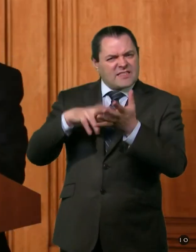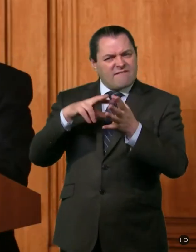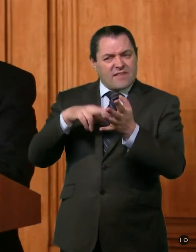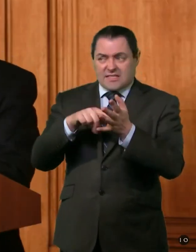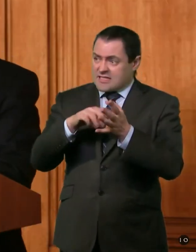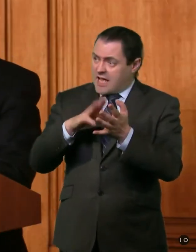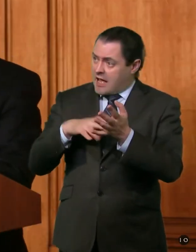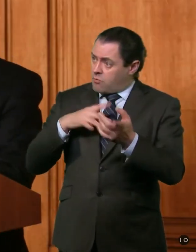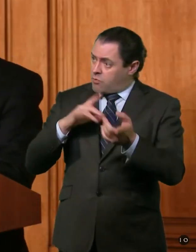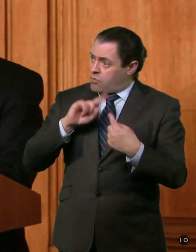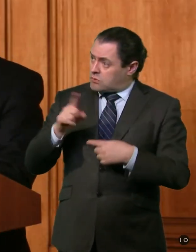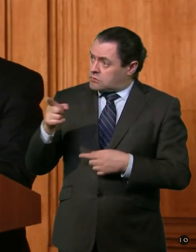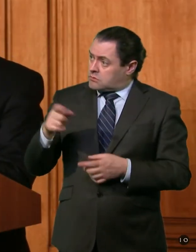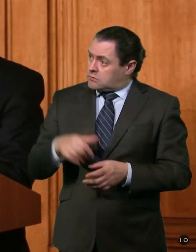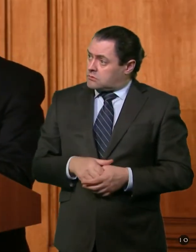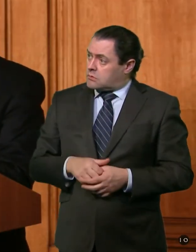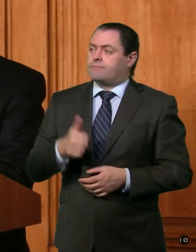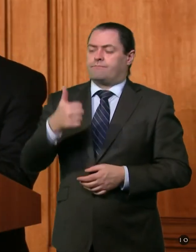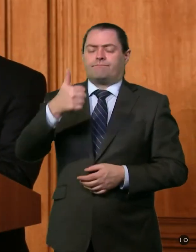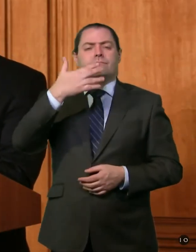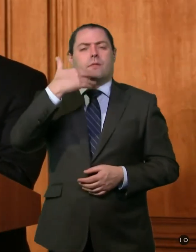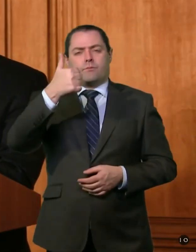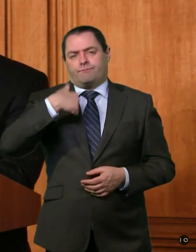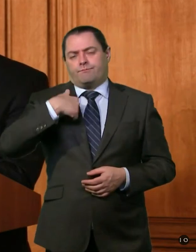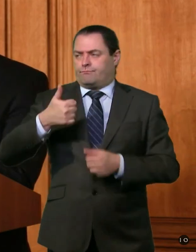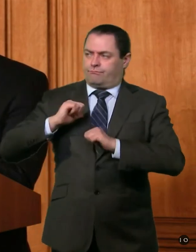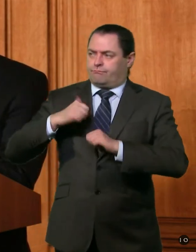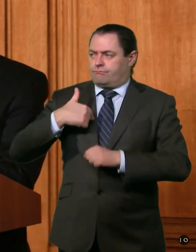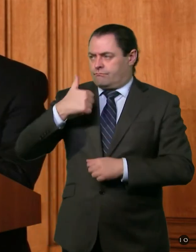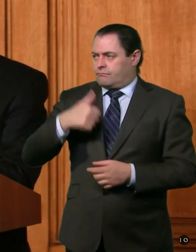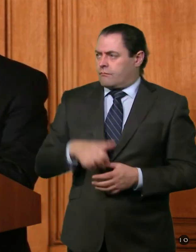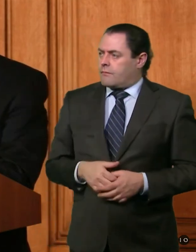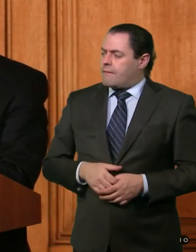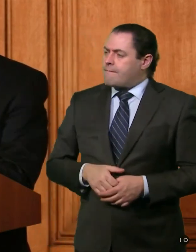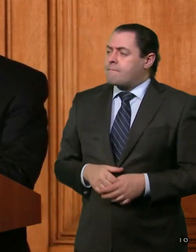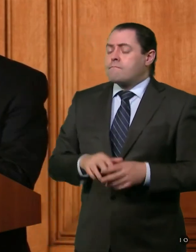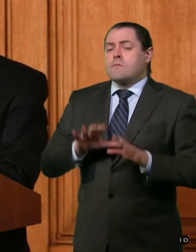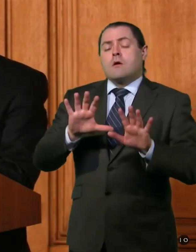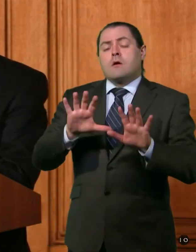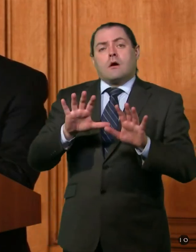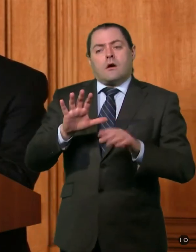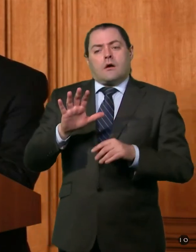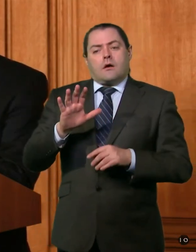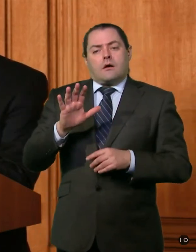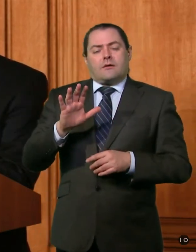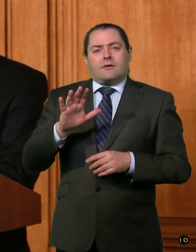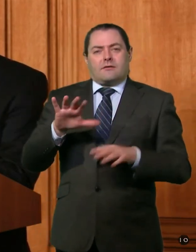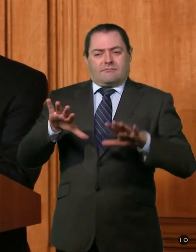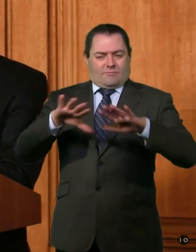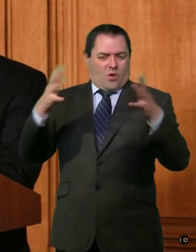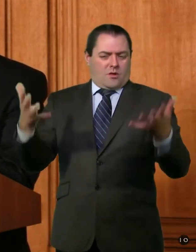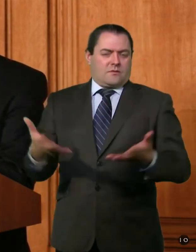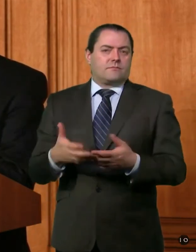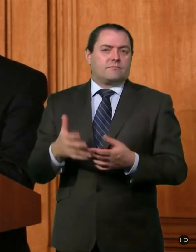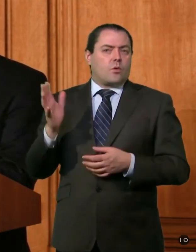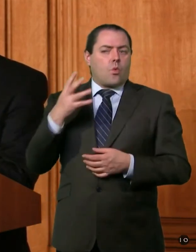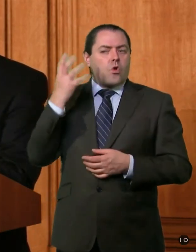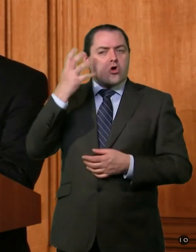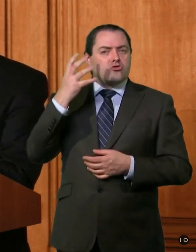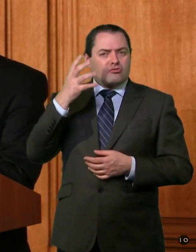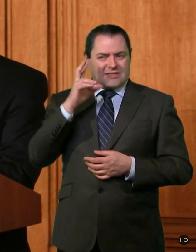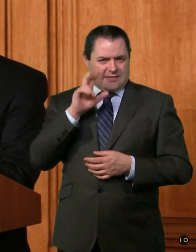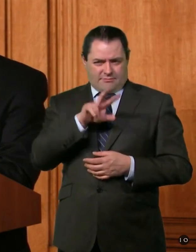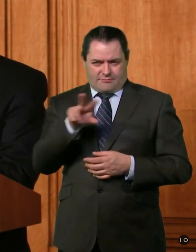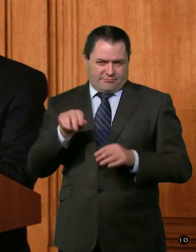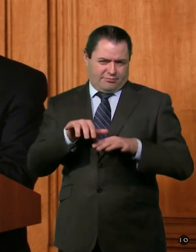thank you, Prime Minister. So I think all countries who've suffered during this coronavirus pandemic and who now have